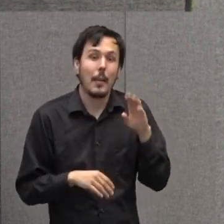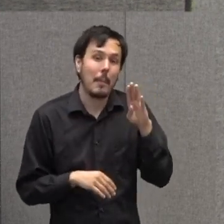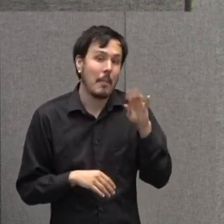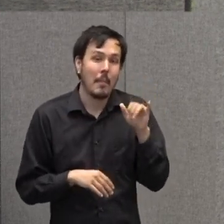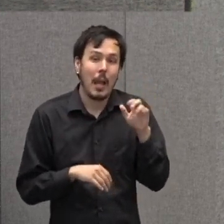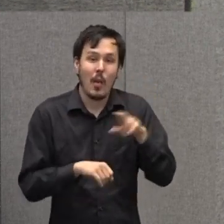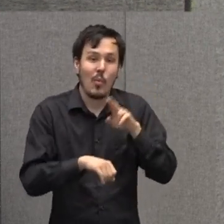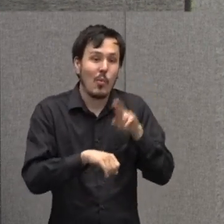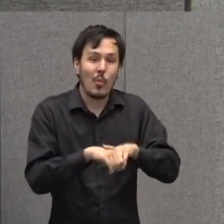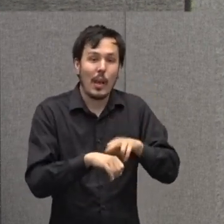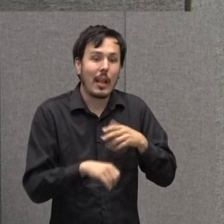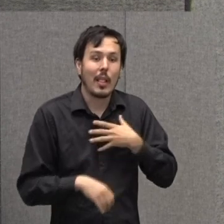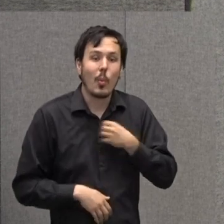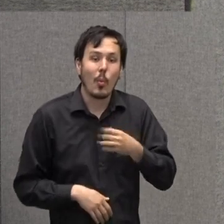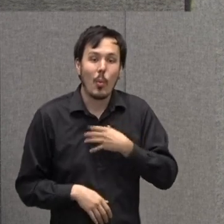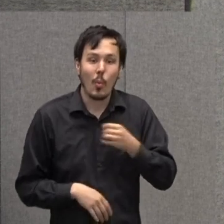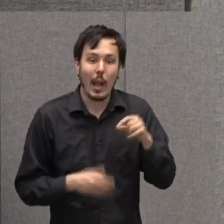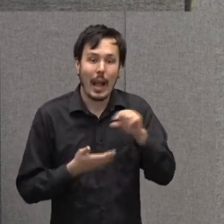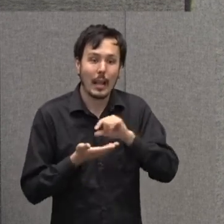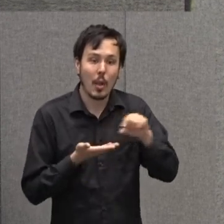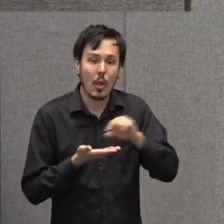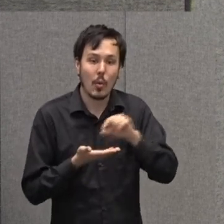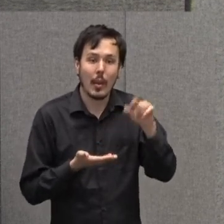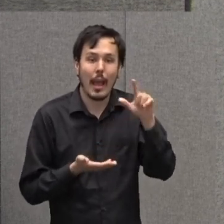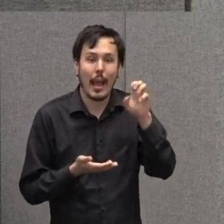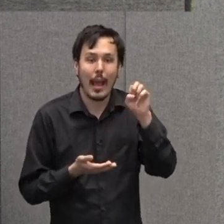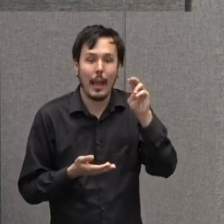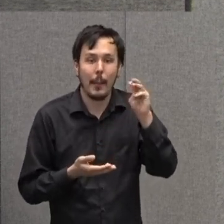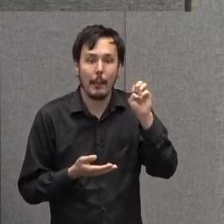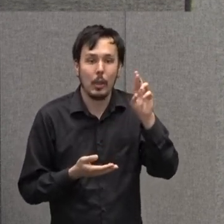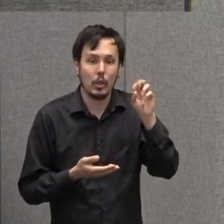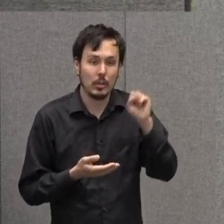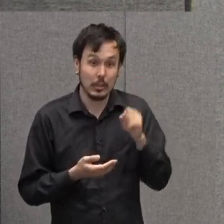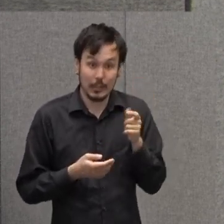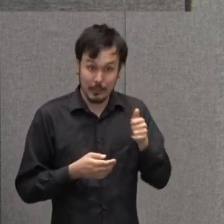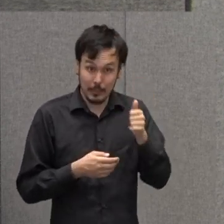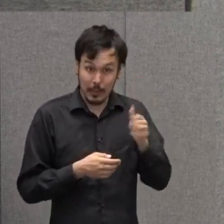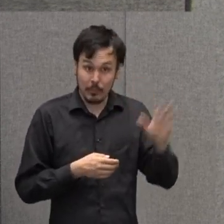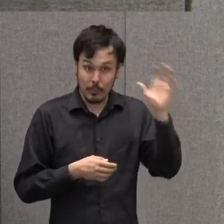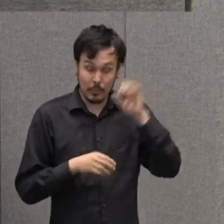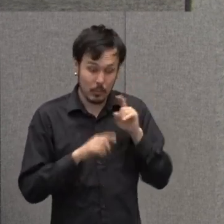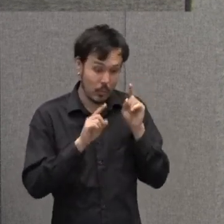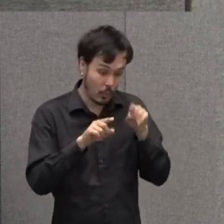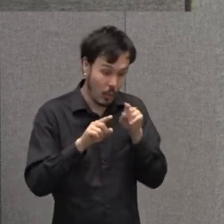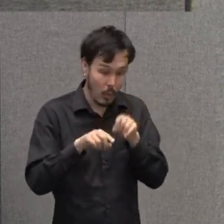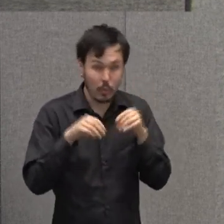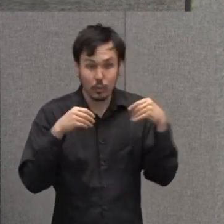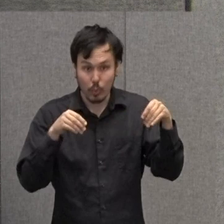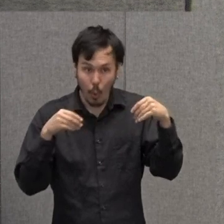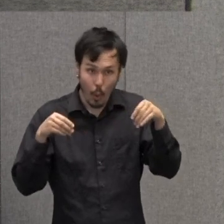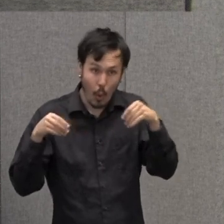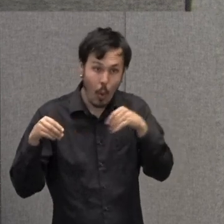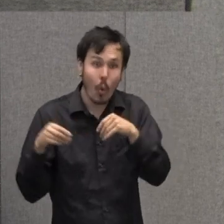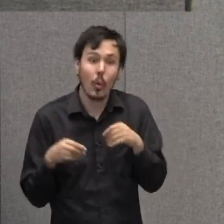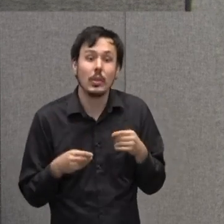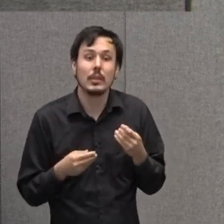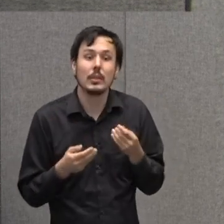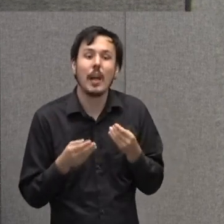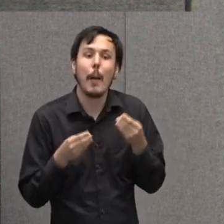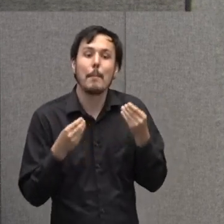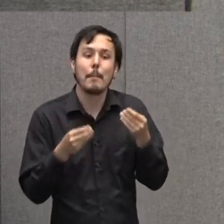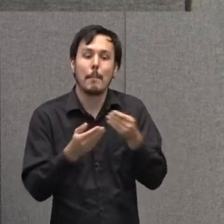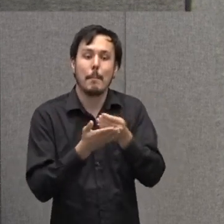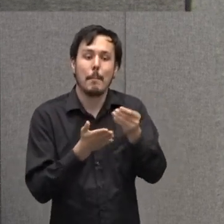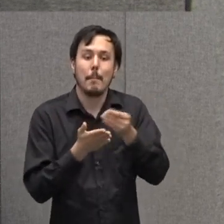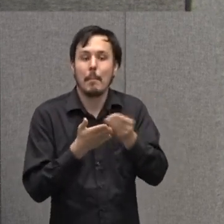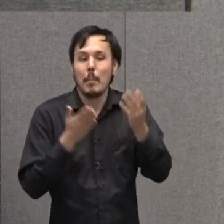regular Elmer's white glue, okay? What he used to do is he used to go around to stores and merchants, and